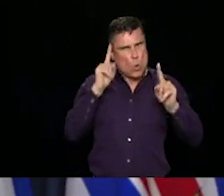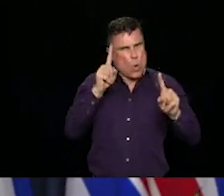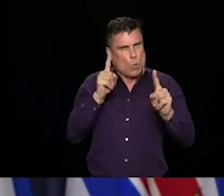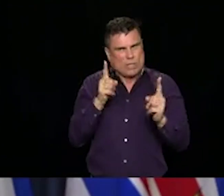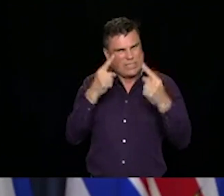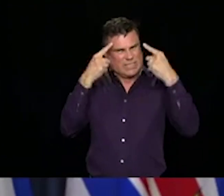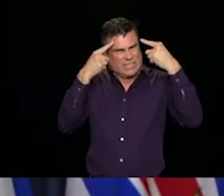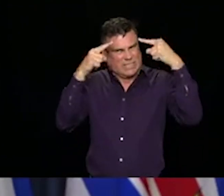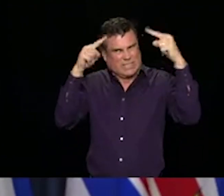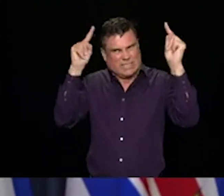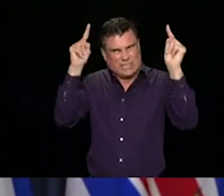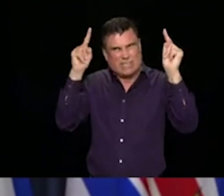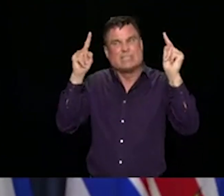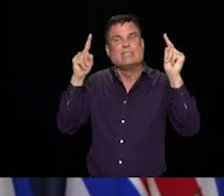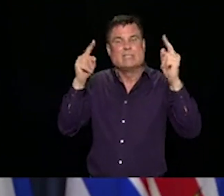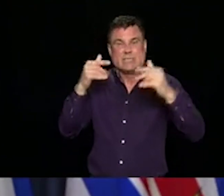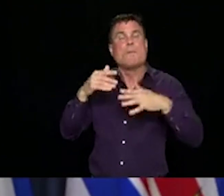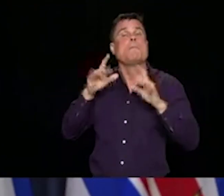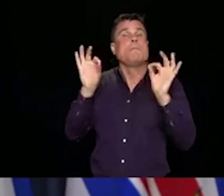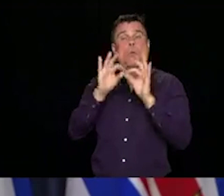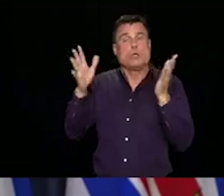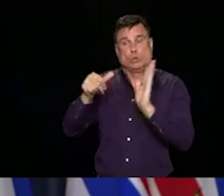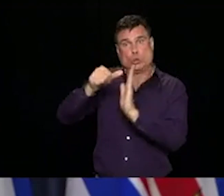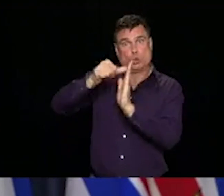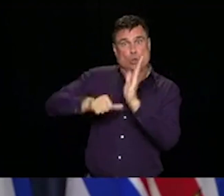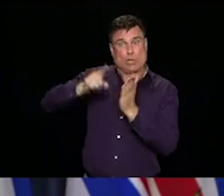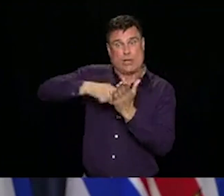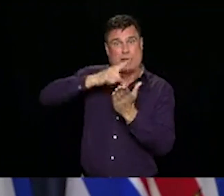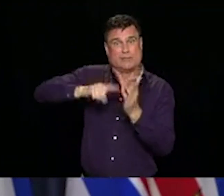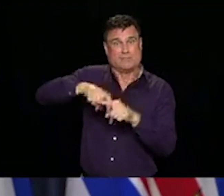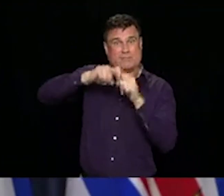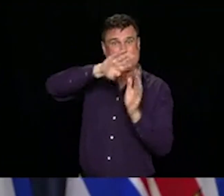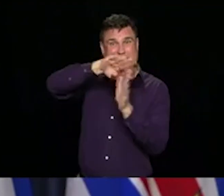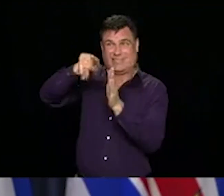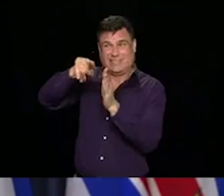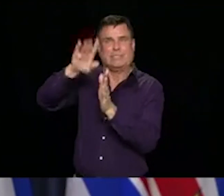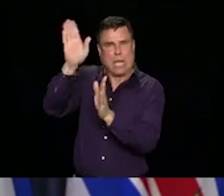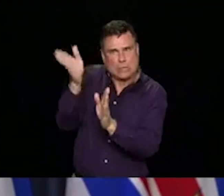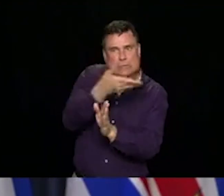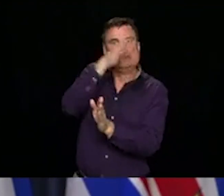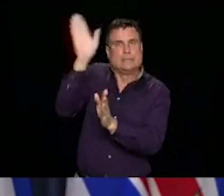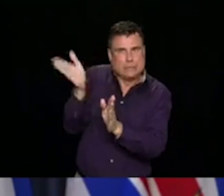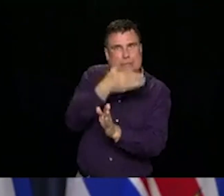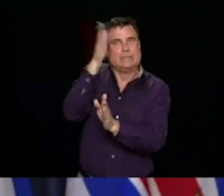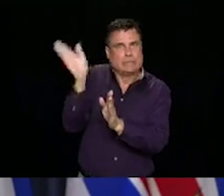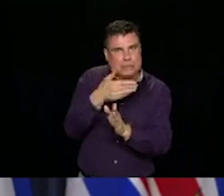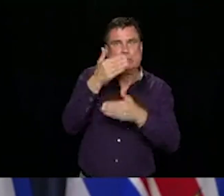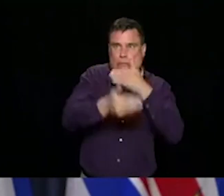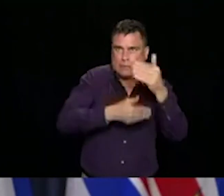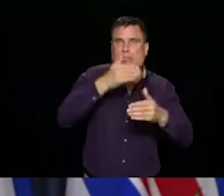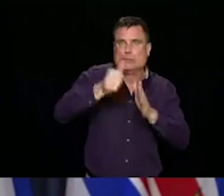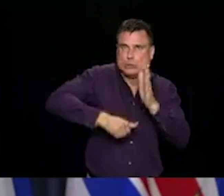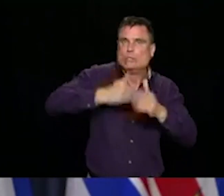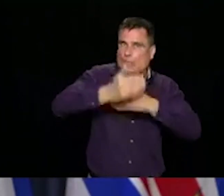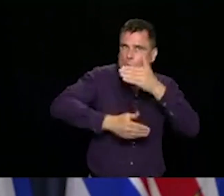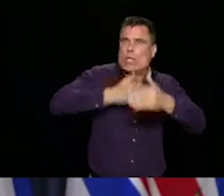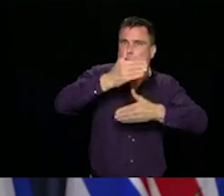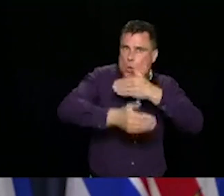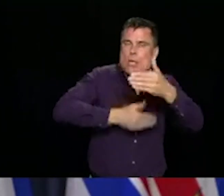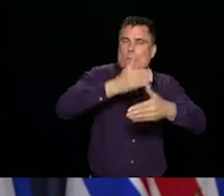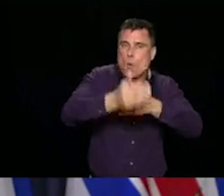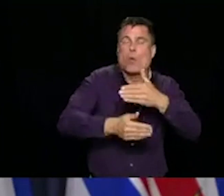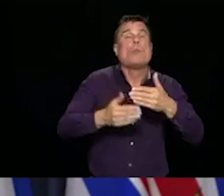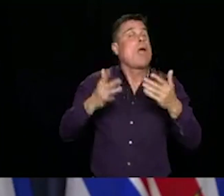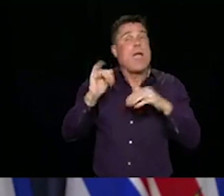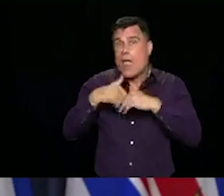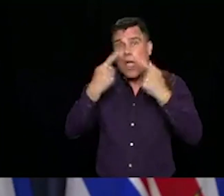province, and we're doing so now, part of how we're going to succeed in bringing back the important visits that are an essential part of